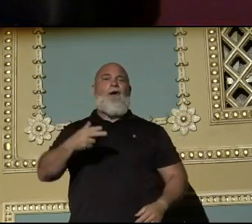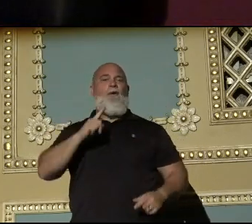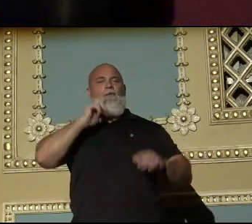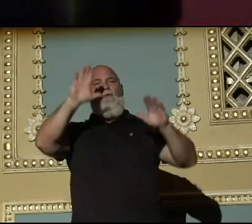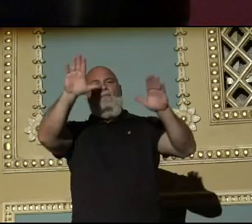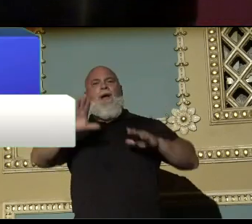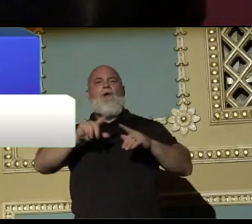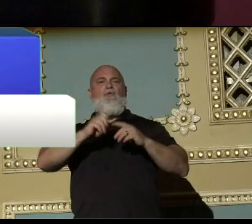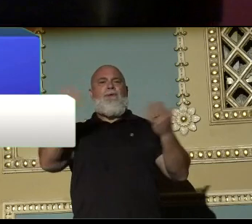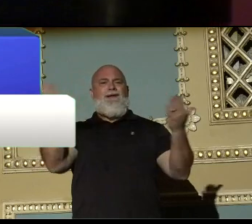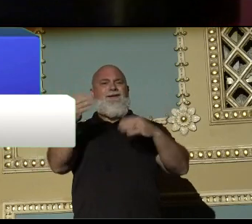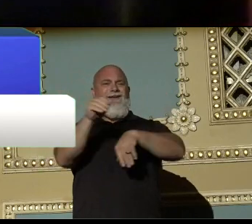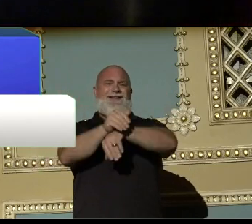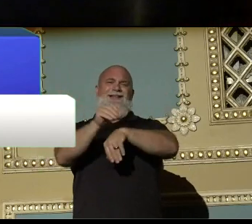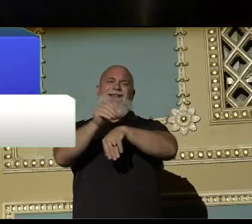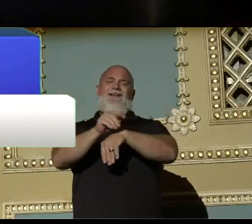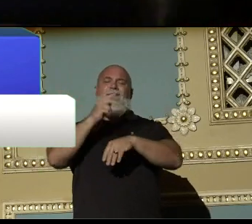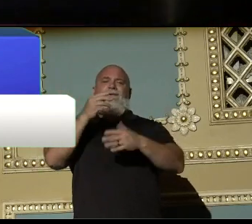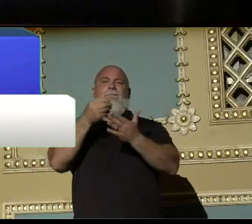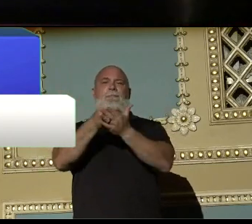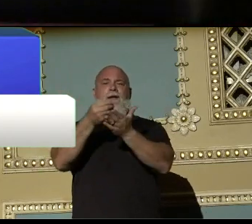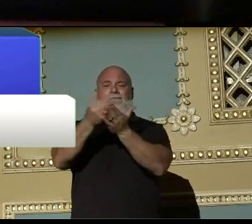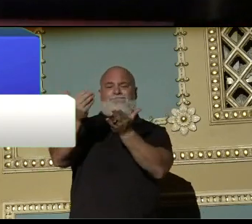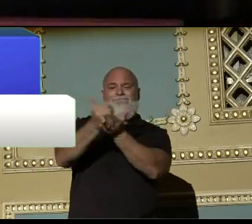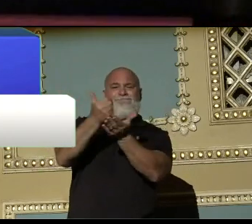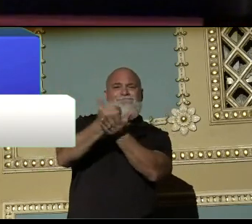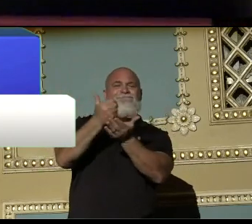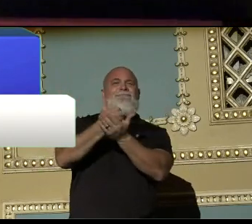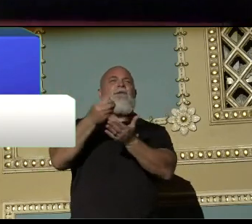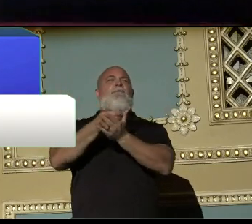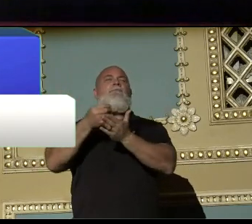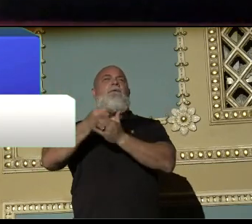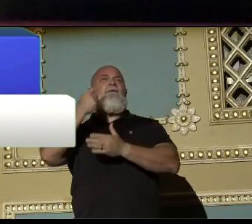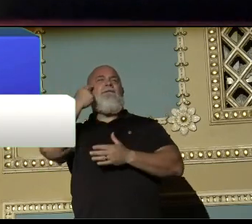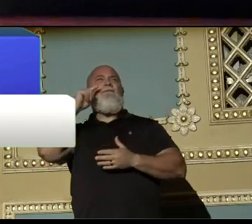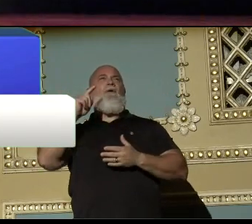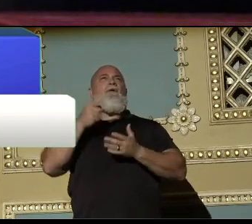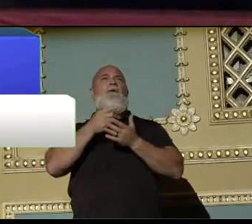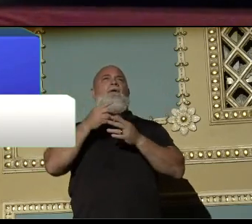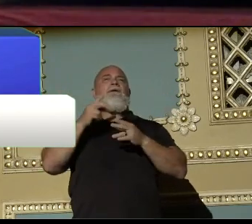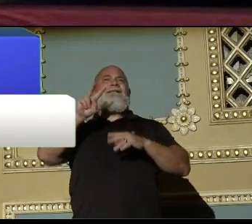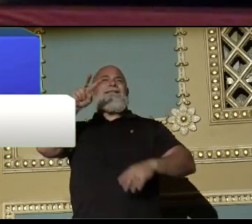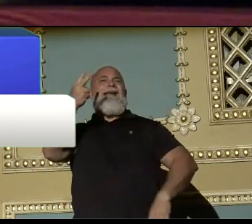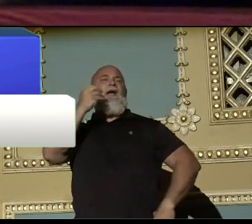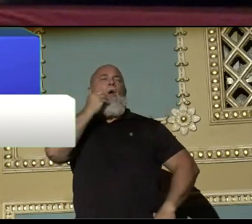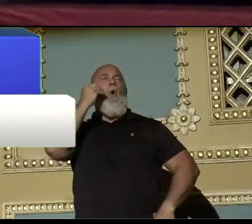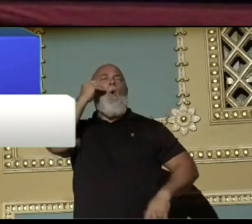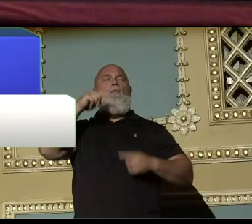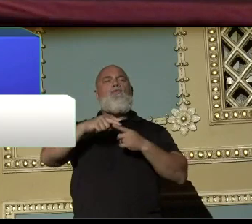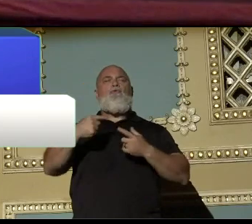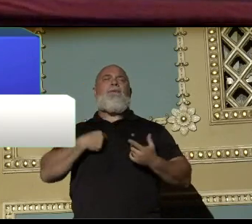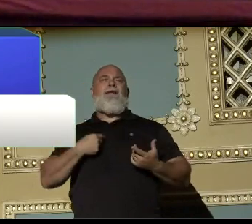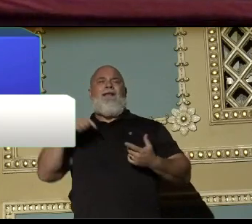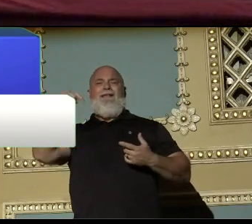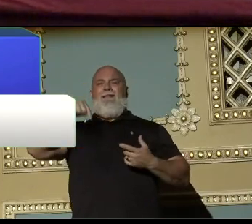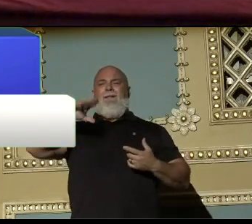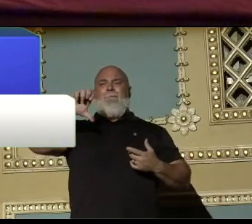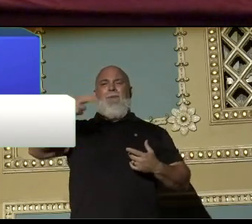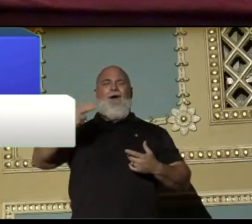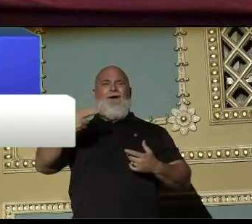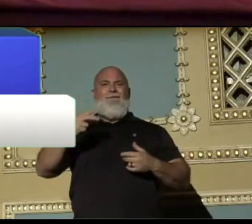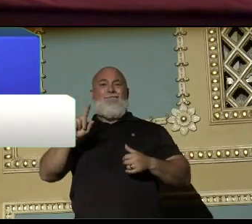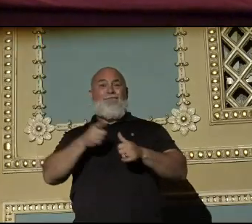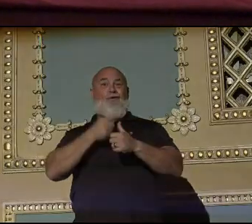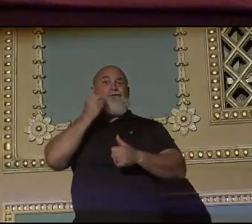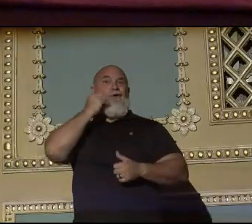It's great to be here, and tonight is going to be a fundraiser. We're trying to raise some money for what has become a second home to me, and since March, kind of a